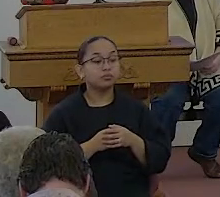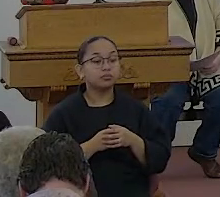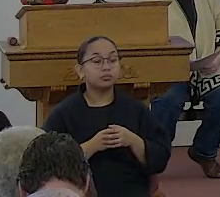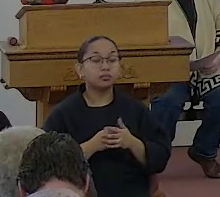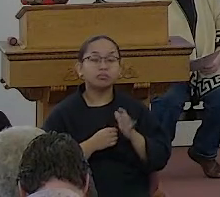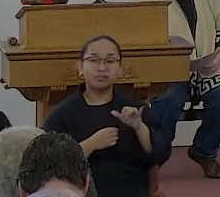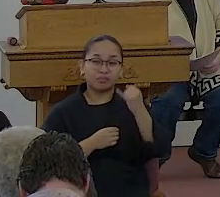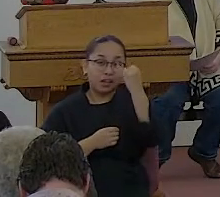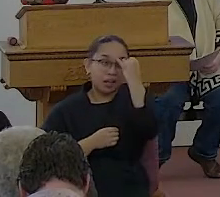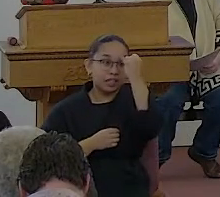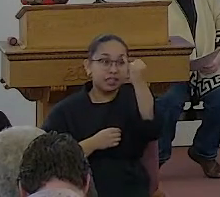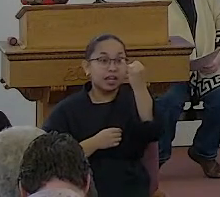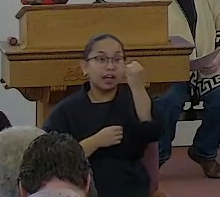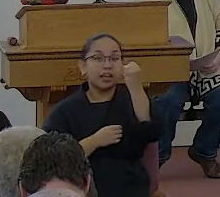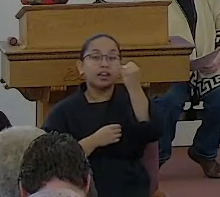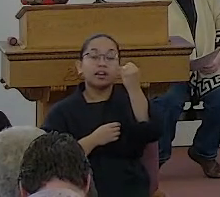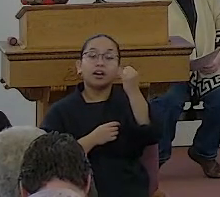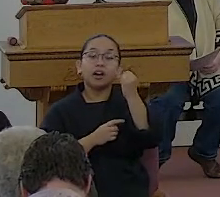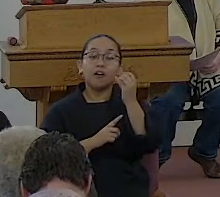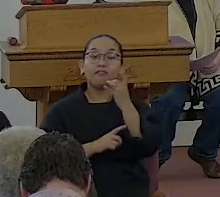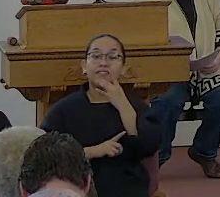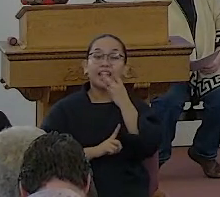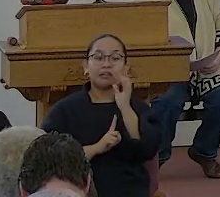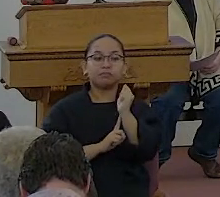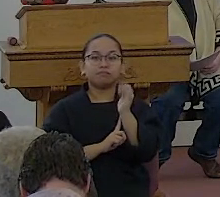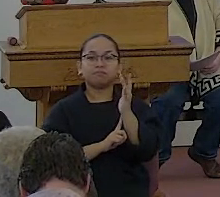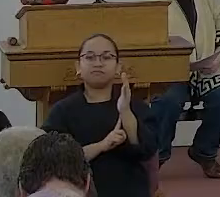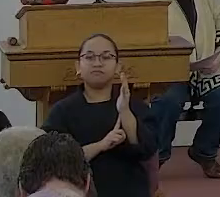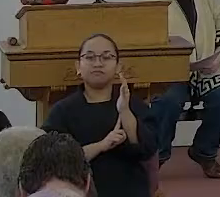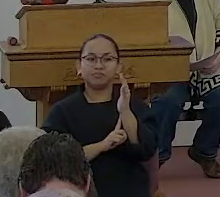light resonates with most people.